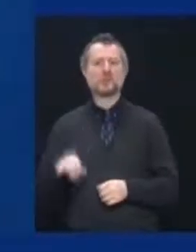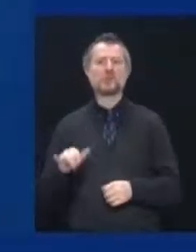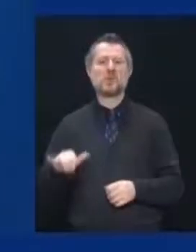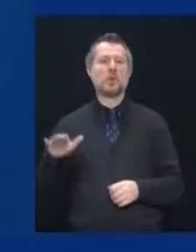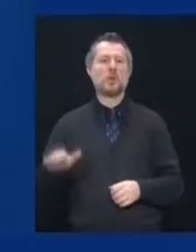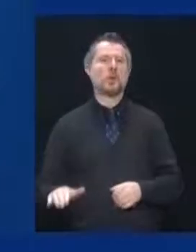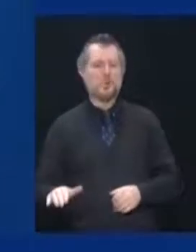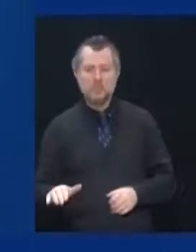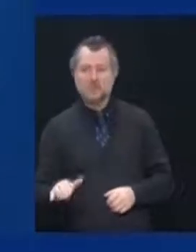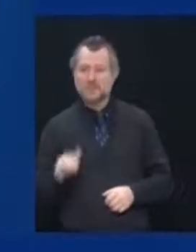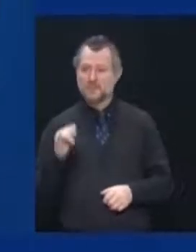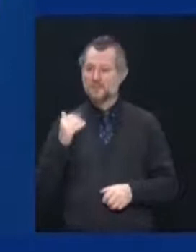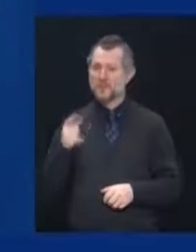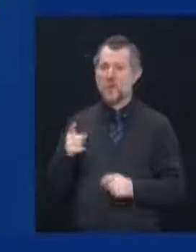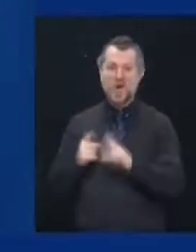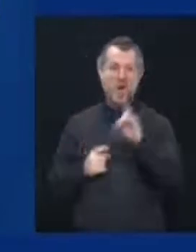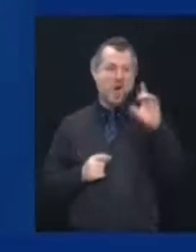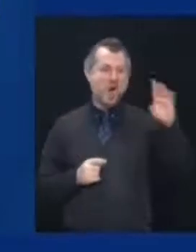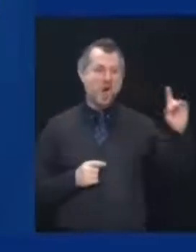lower percentages.